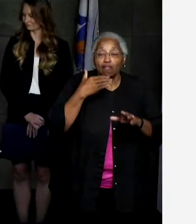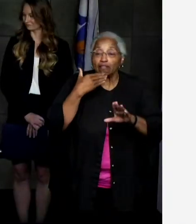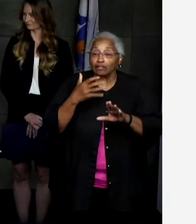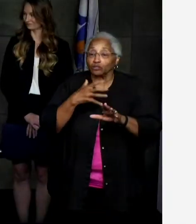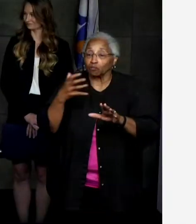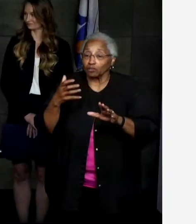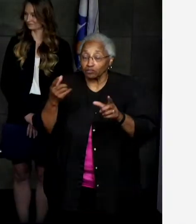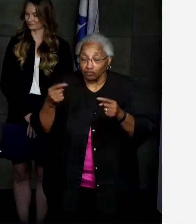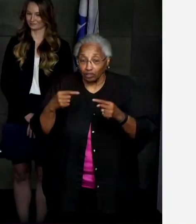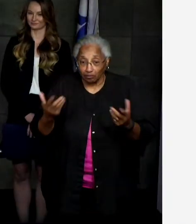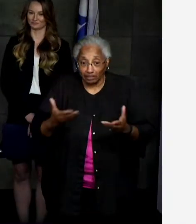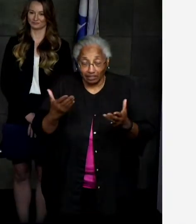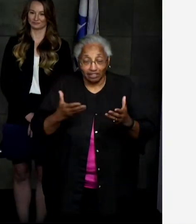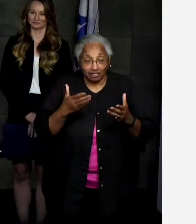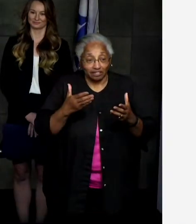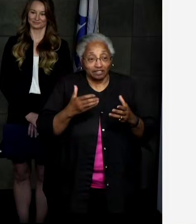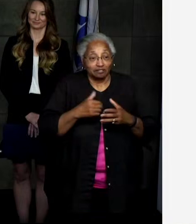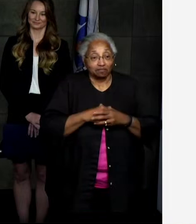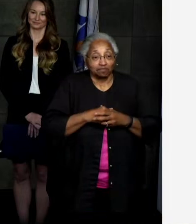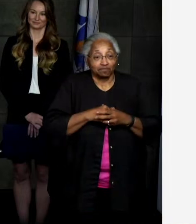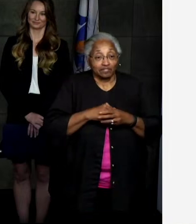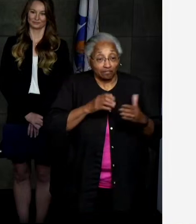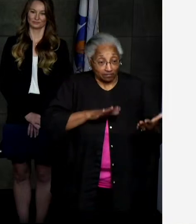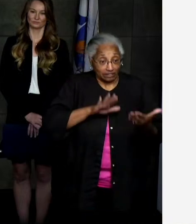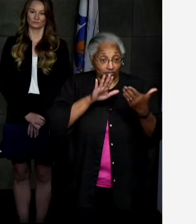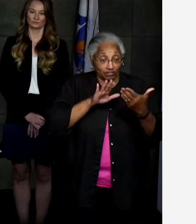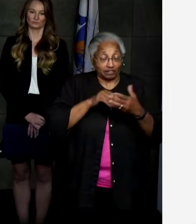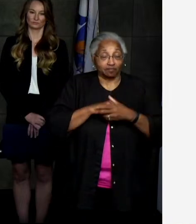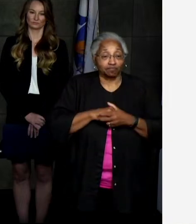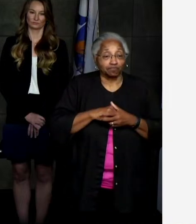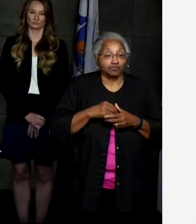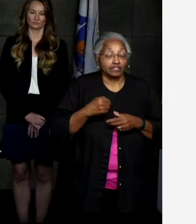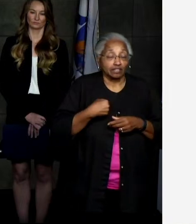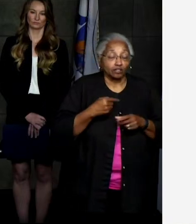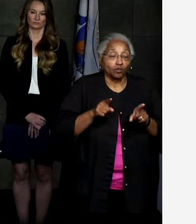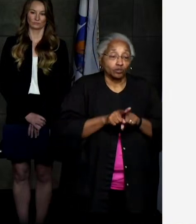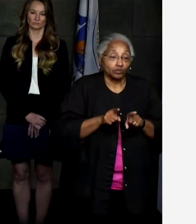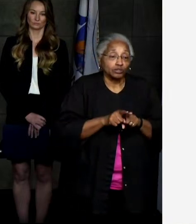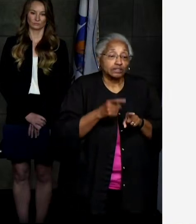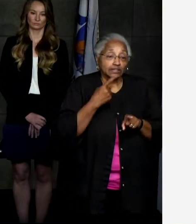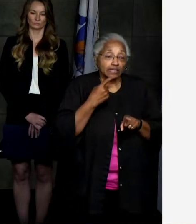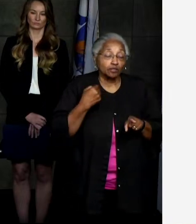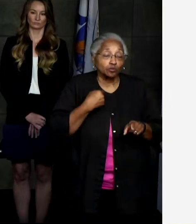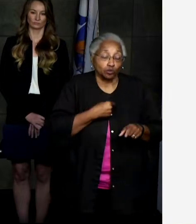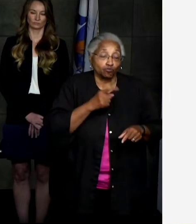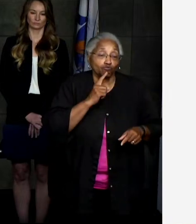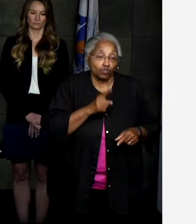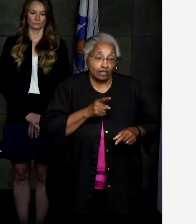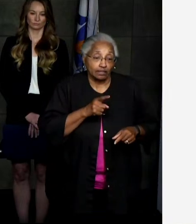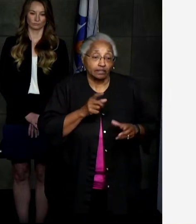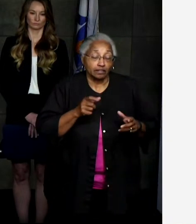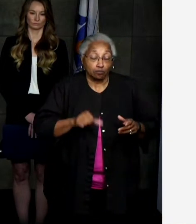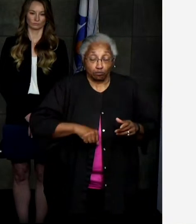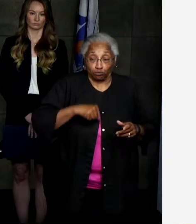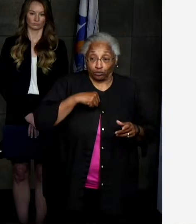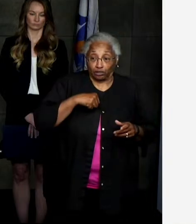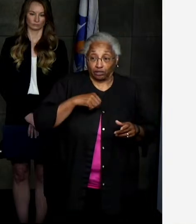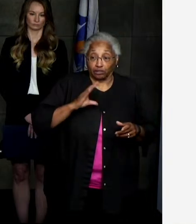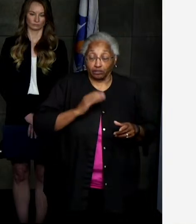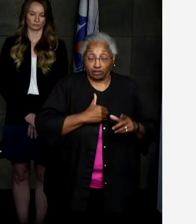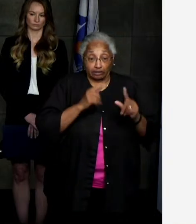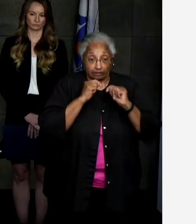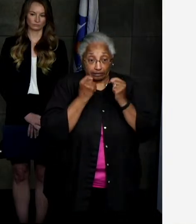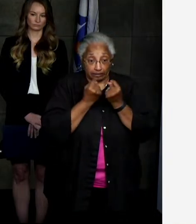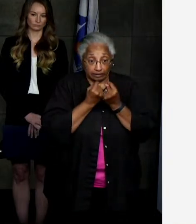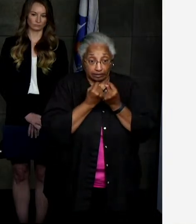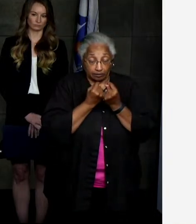being here in person. Yes. I'll just reiterate that we really are so proud of our team.